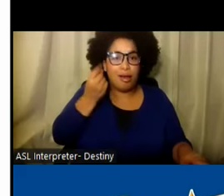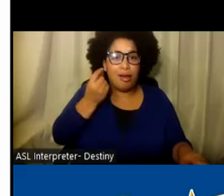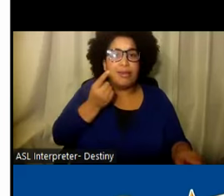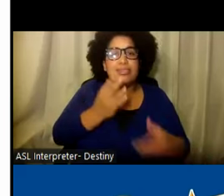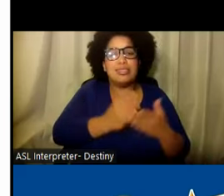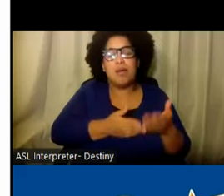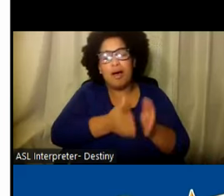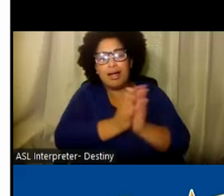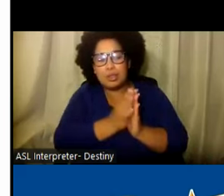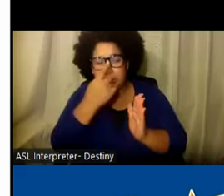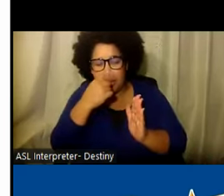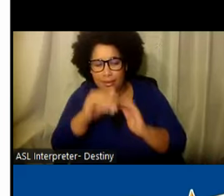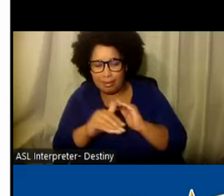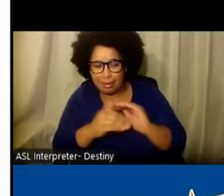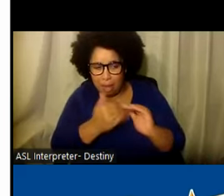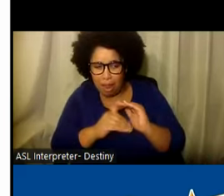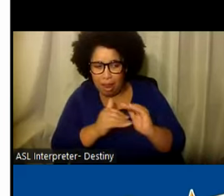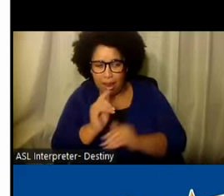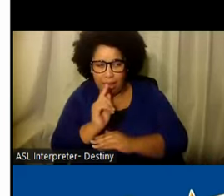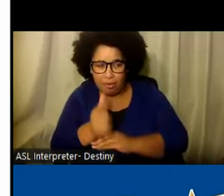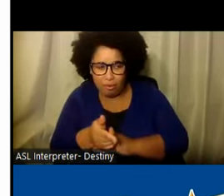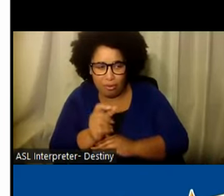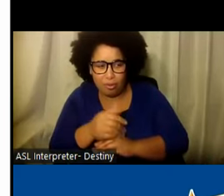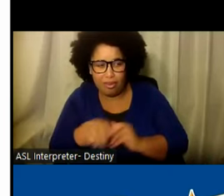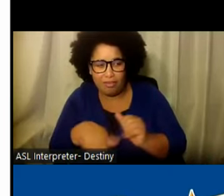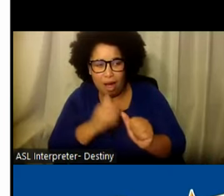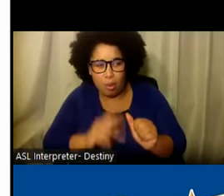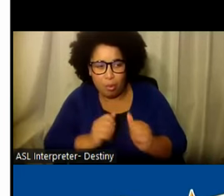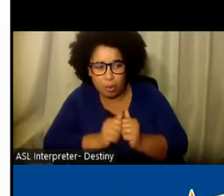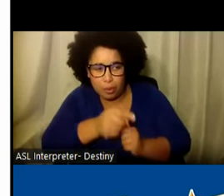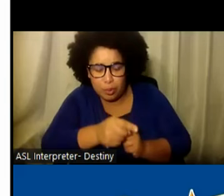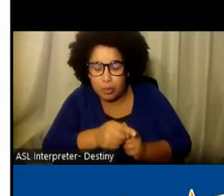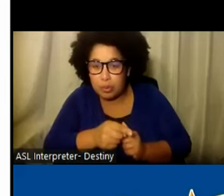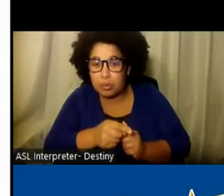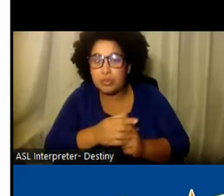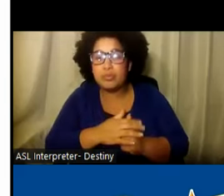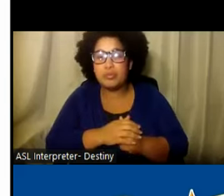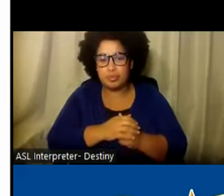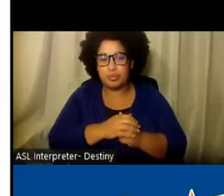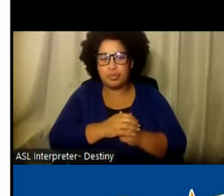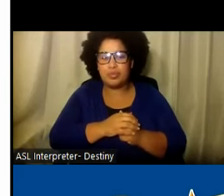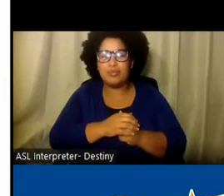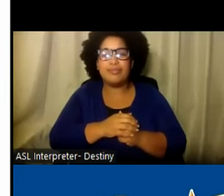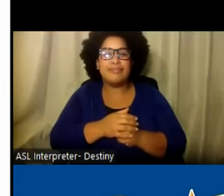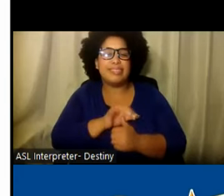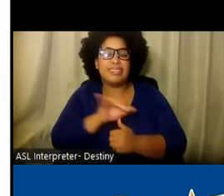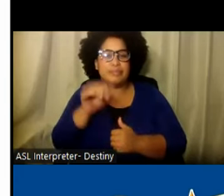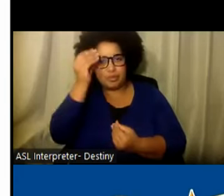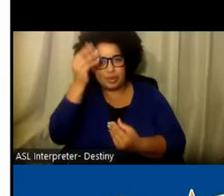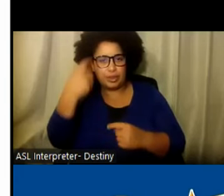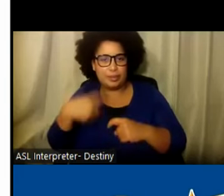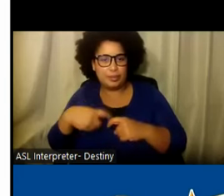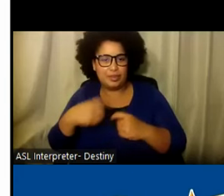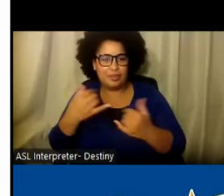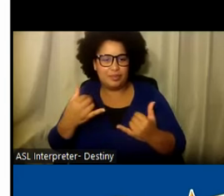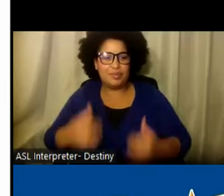email address so that we can follow up after the webinar. Si necesita hacer preguntas o comentarios en